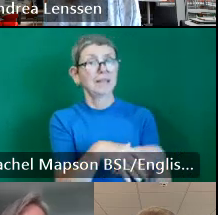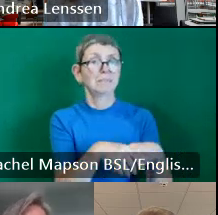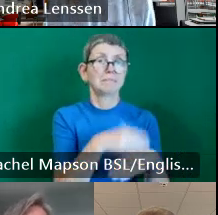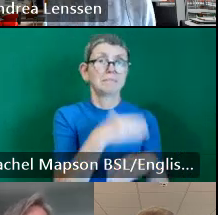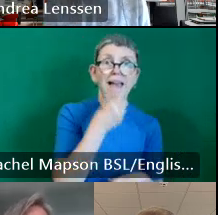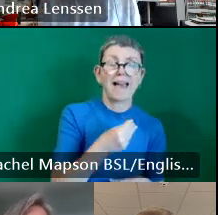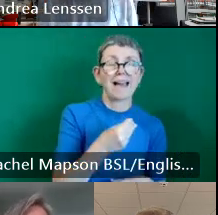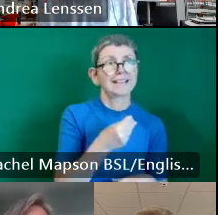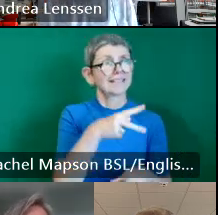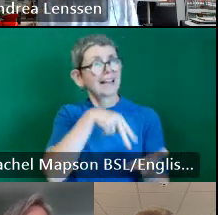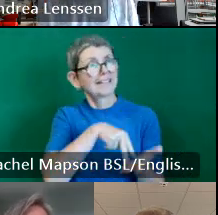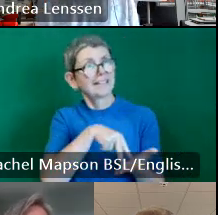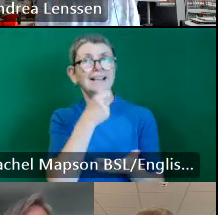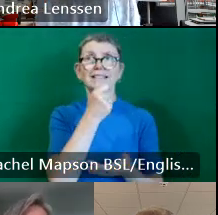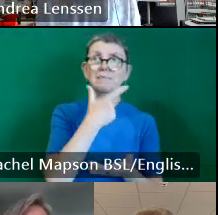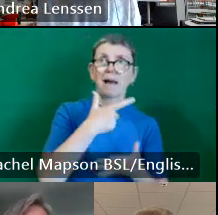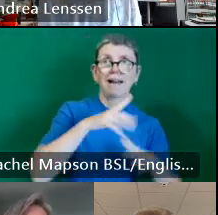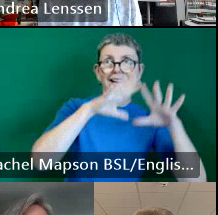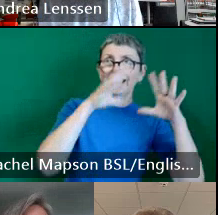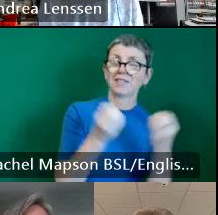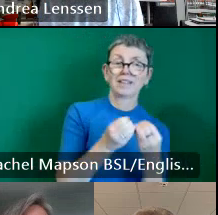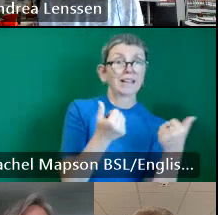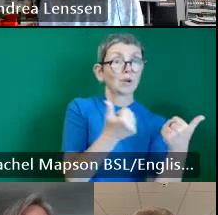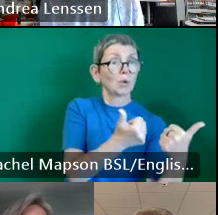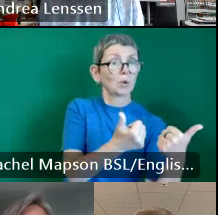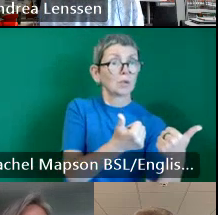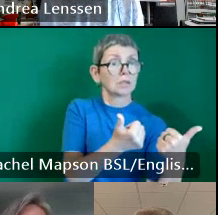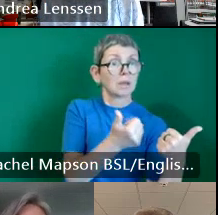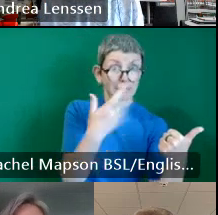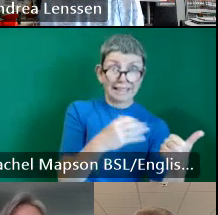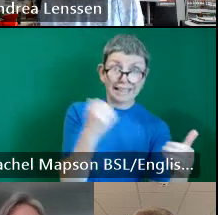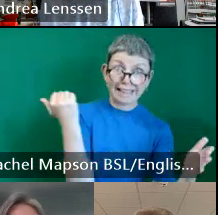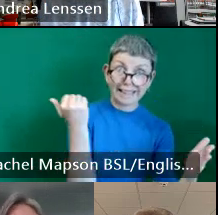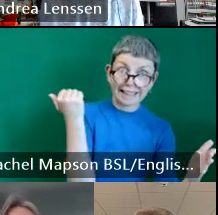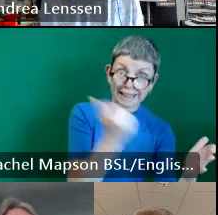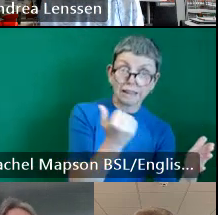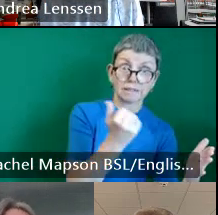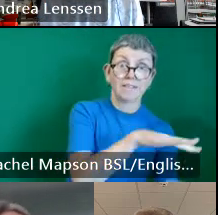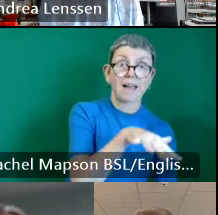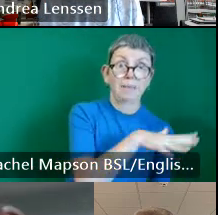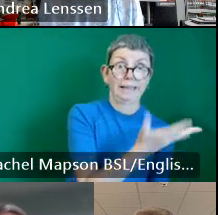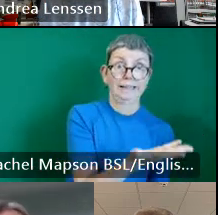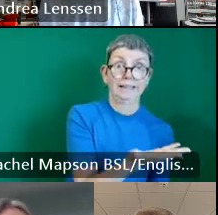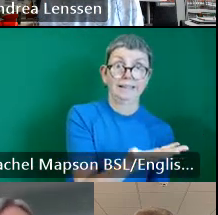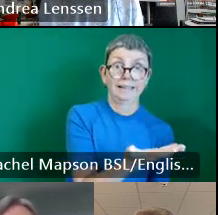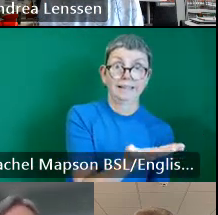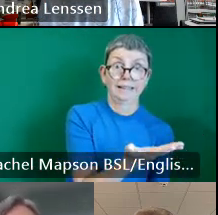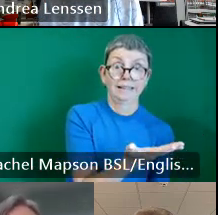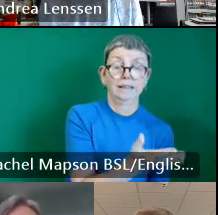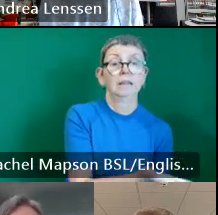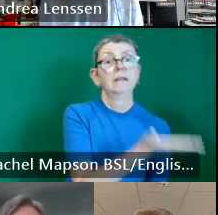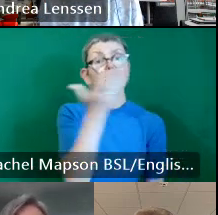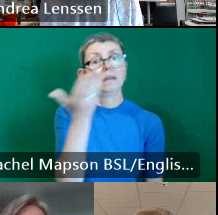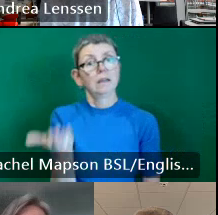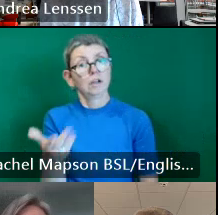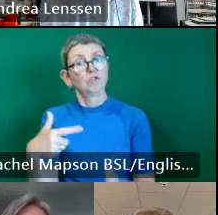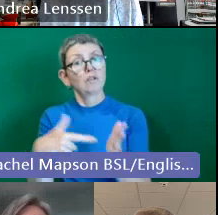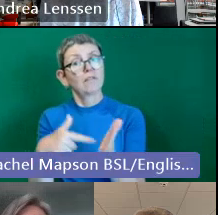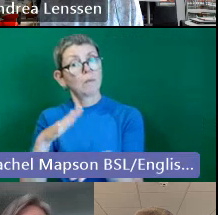there, smiling, but he just killed his whole family. That's not the image they use. When it came to Trayvon